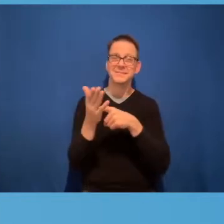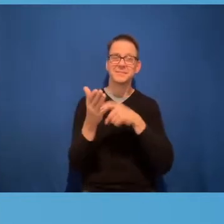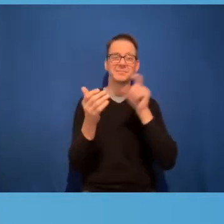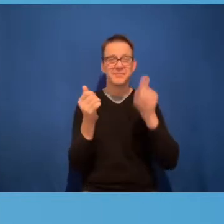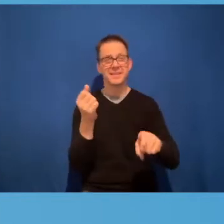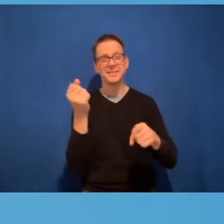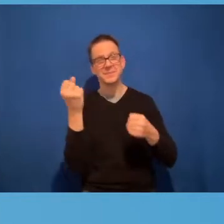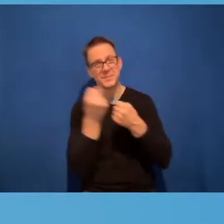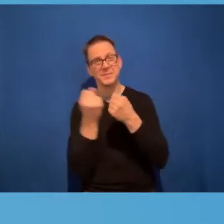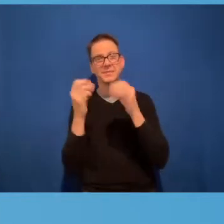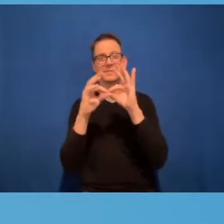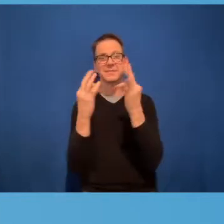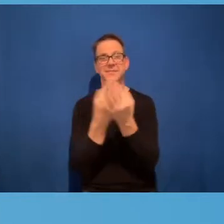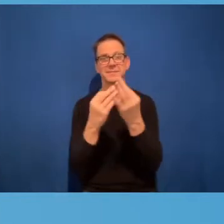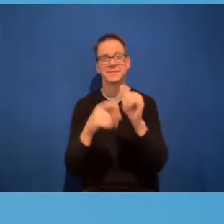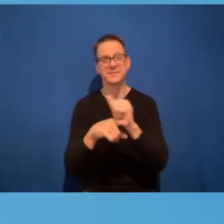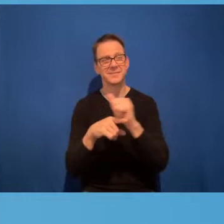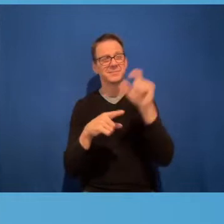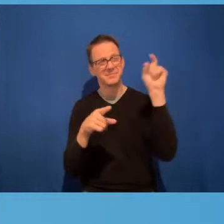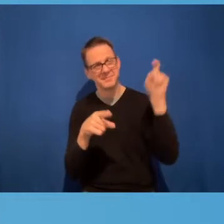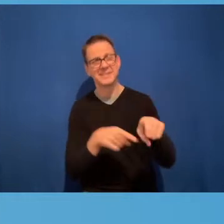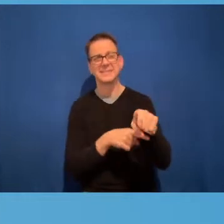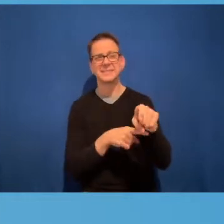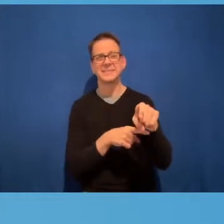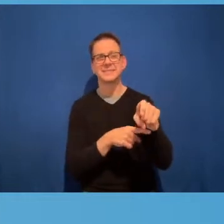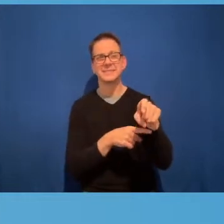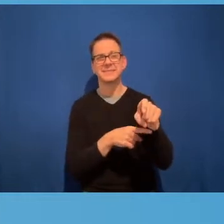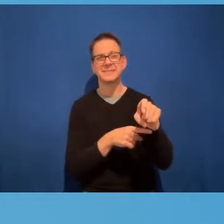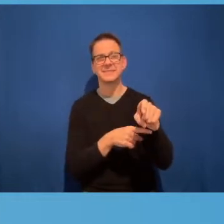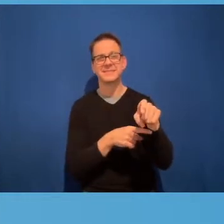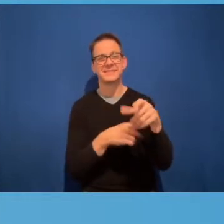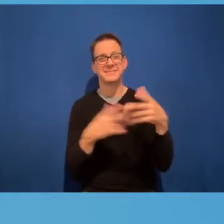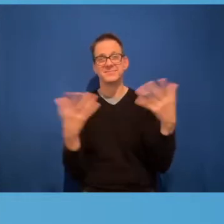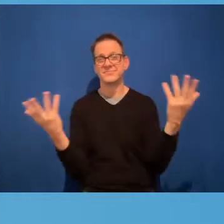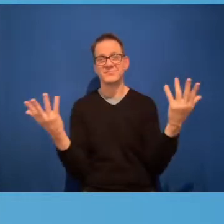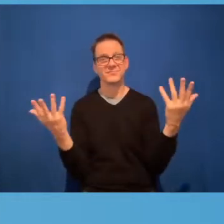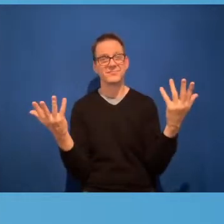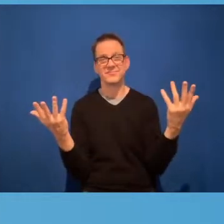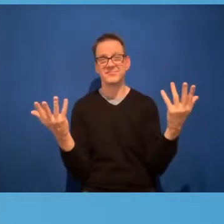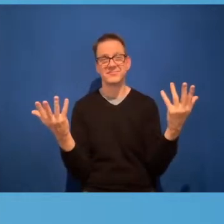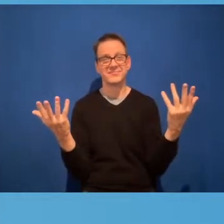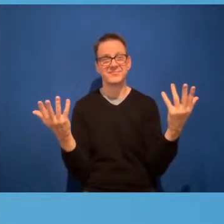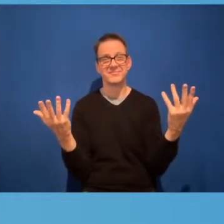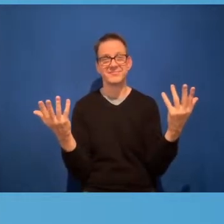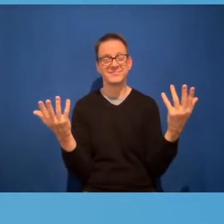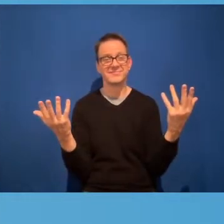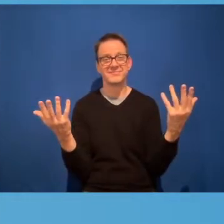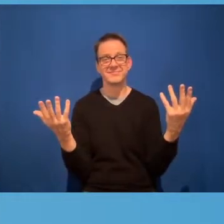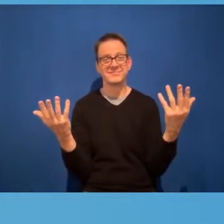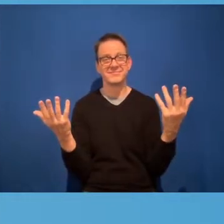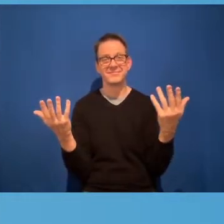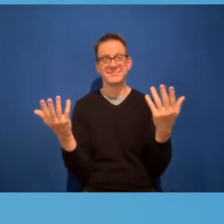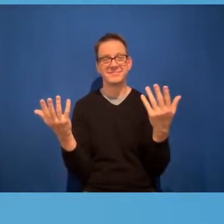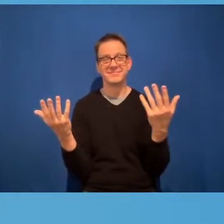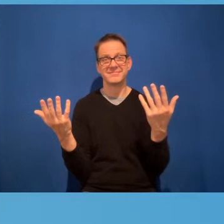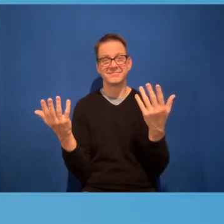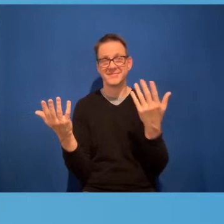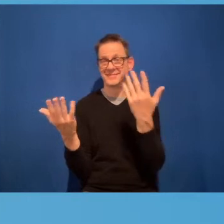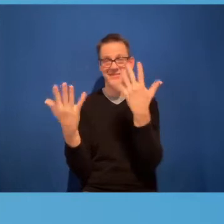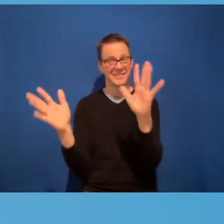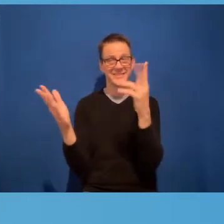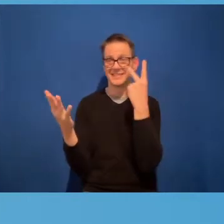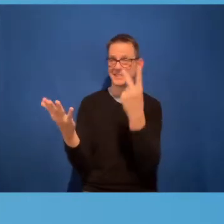I don't think I'm speaking out of line in saying that there's good evidence that shows that a